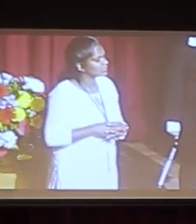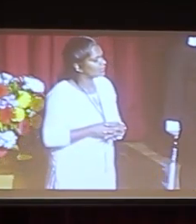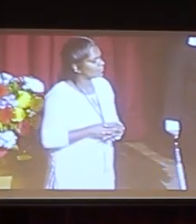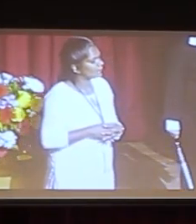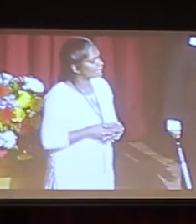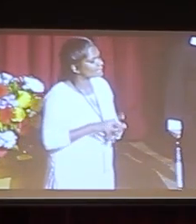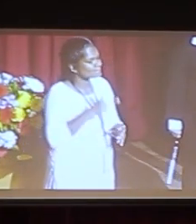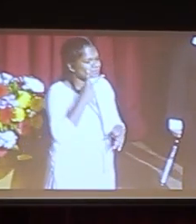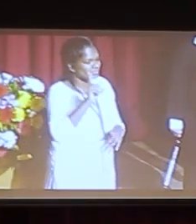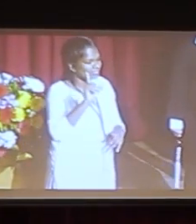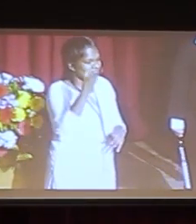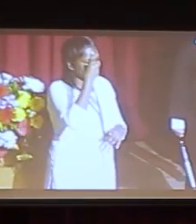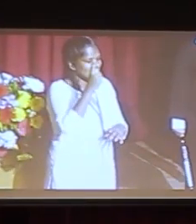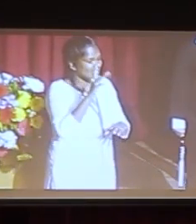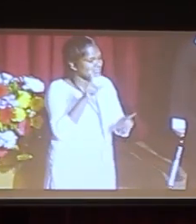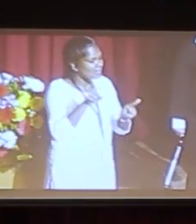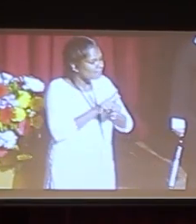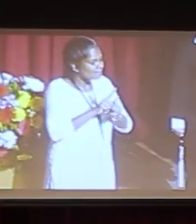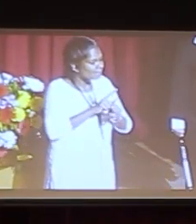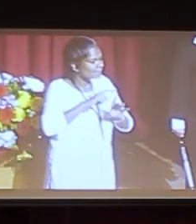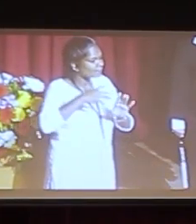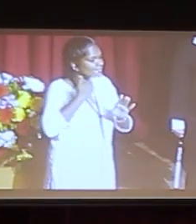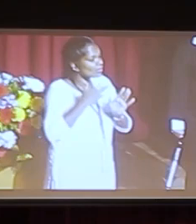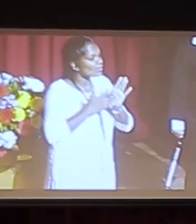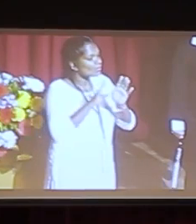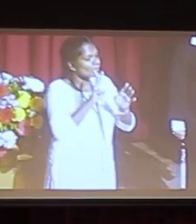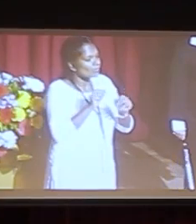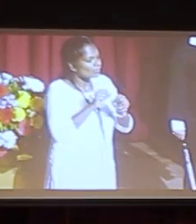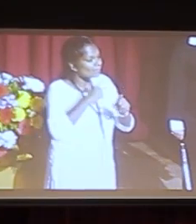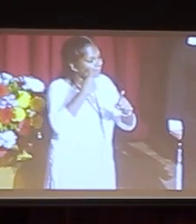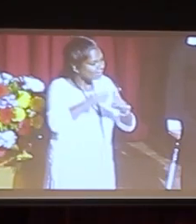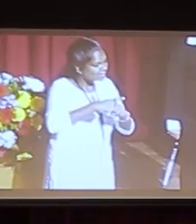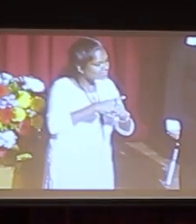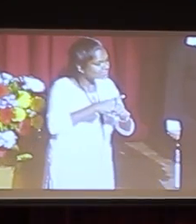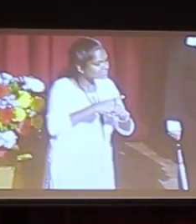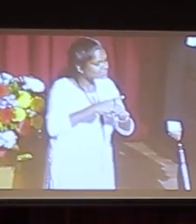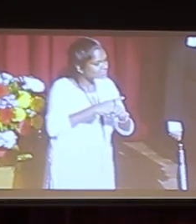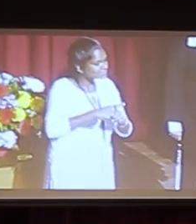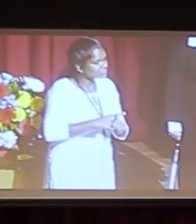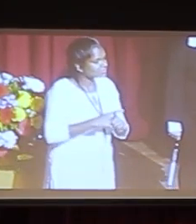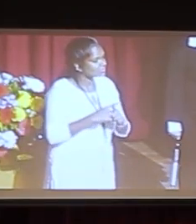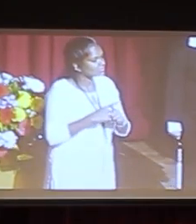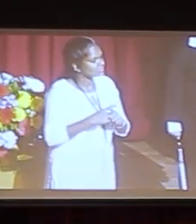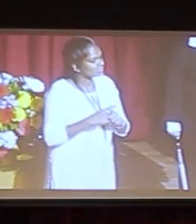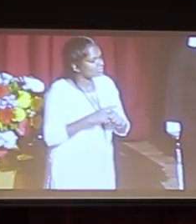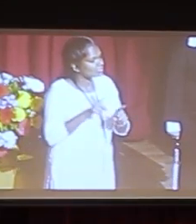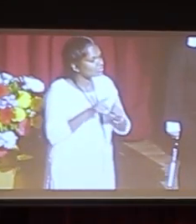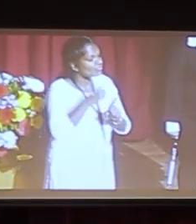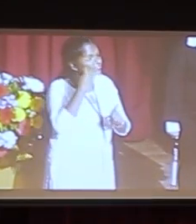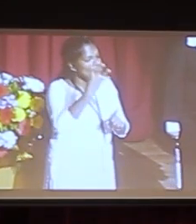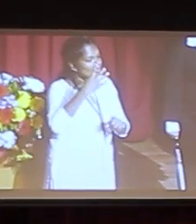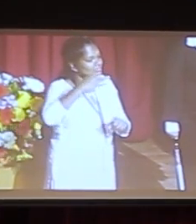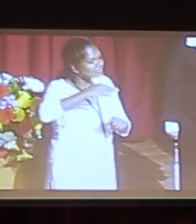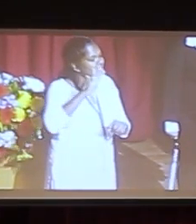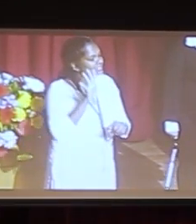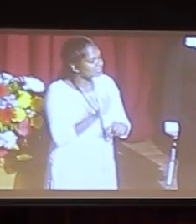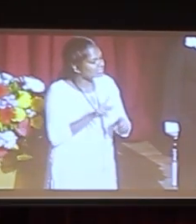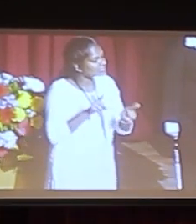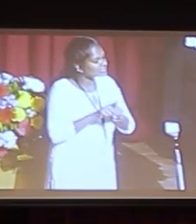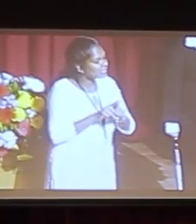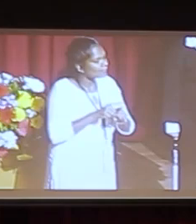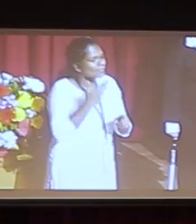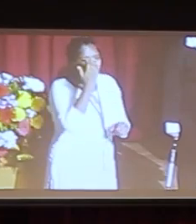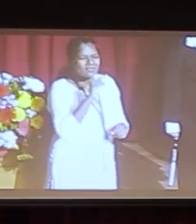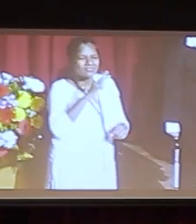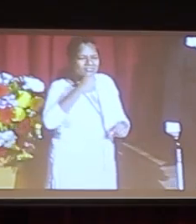So the first expression here is m square plus plus 4/5 m. 4/5 m. Now what is